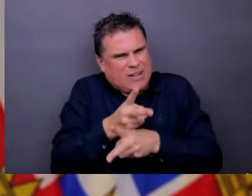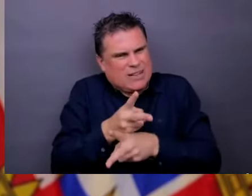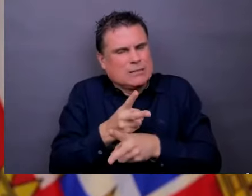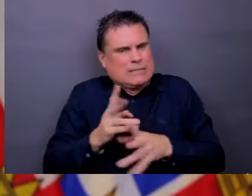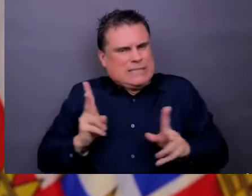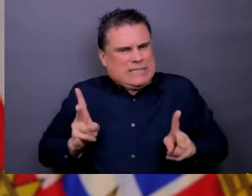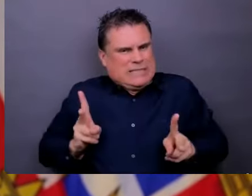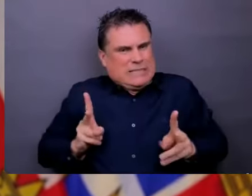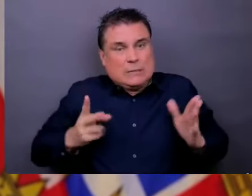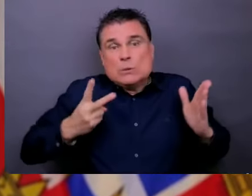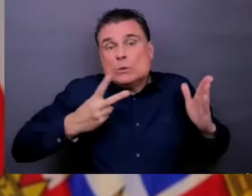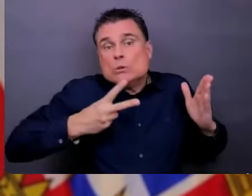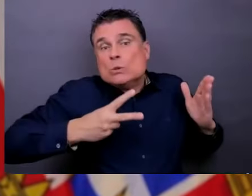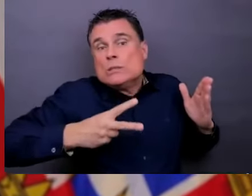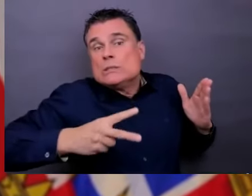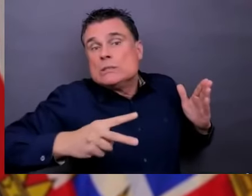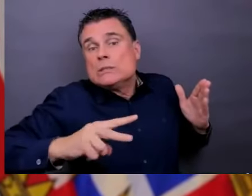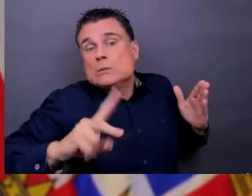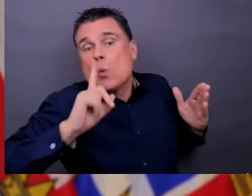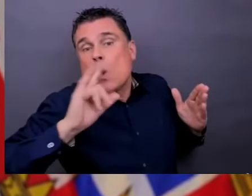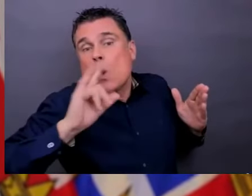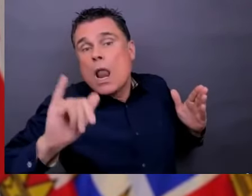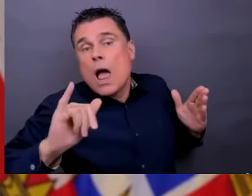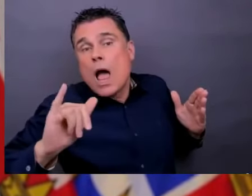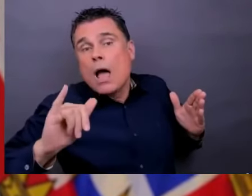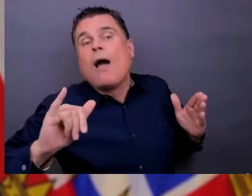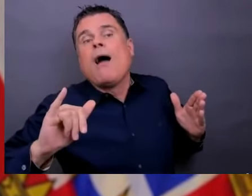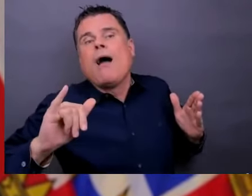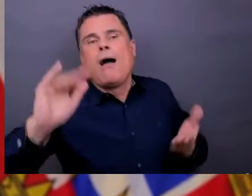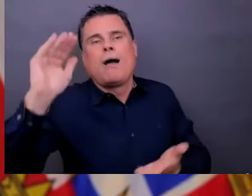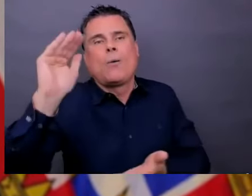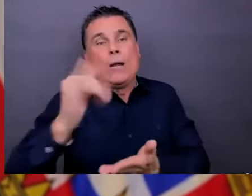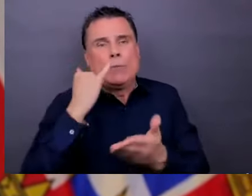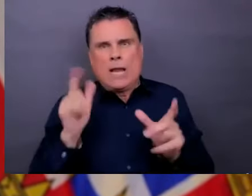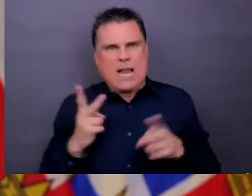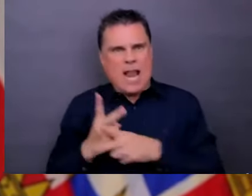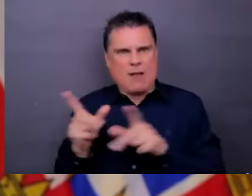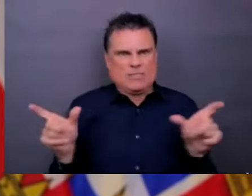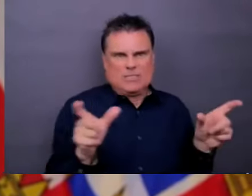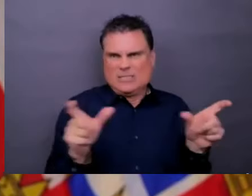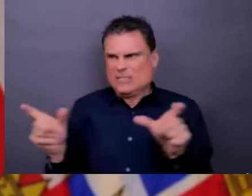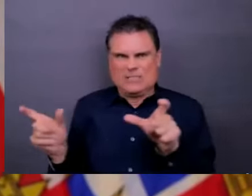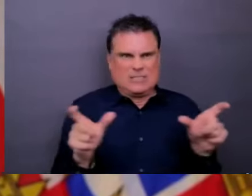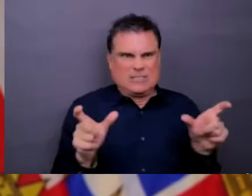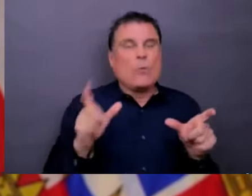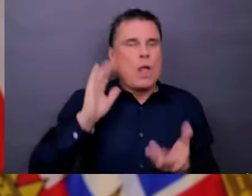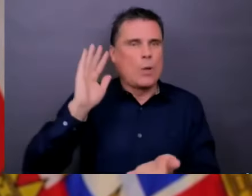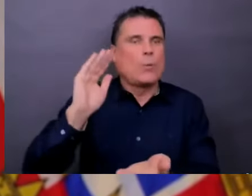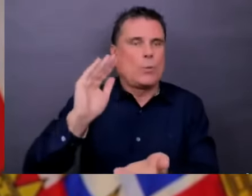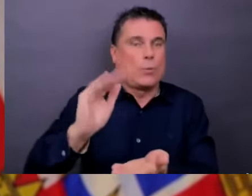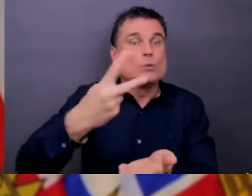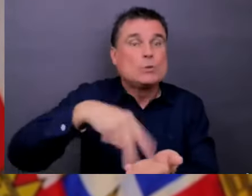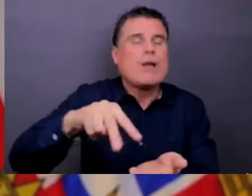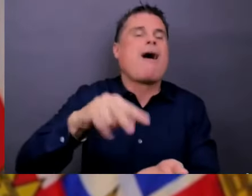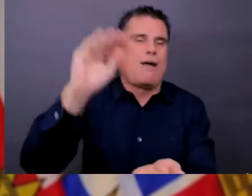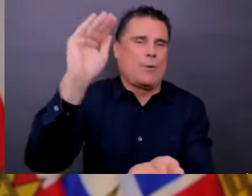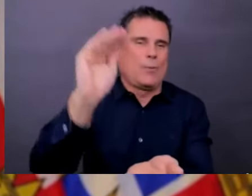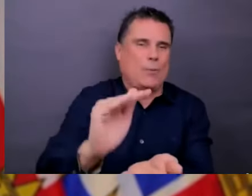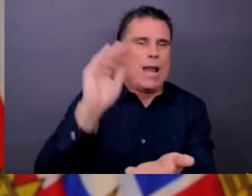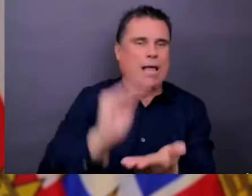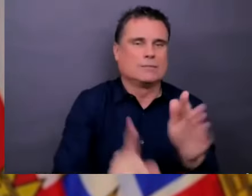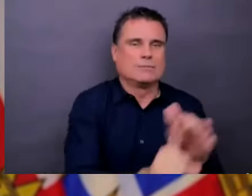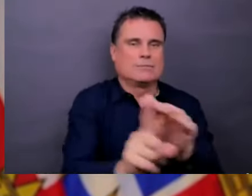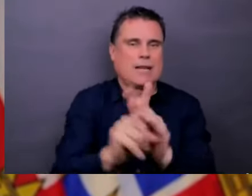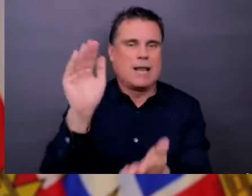do makes a difference. We have seen that even small social gatherings can spread